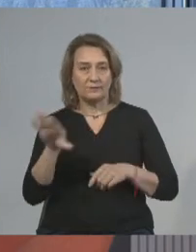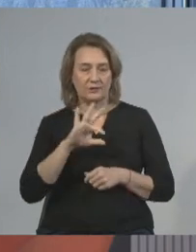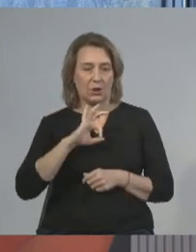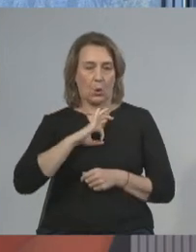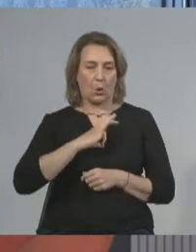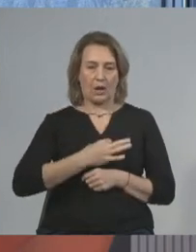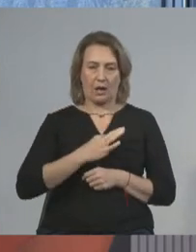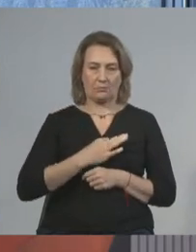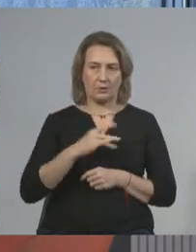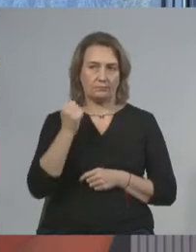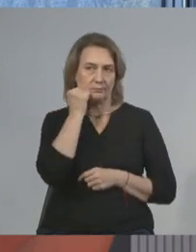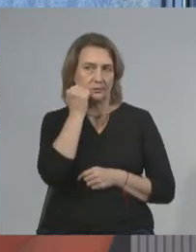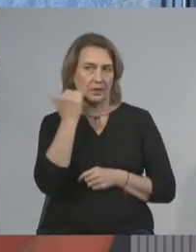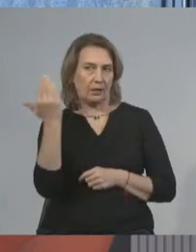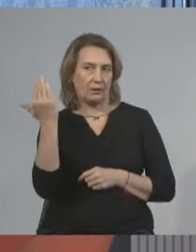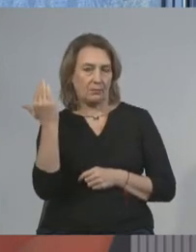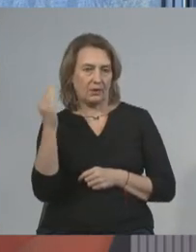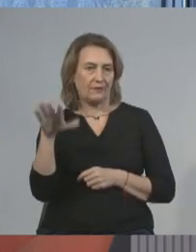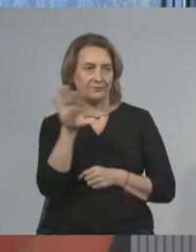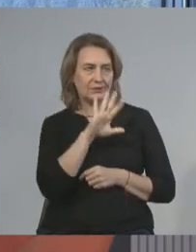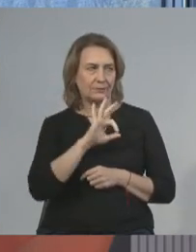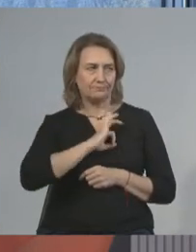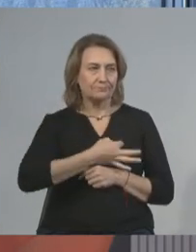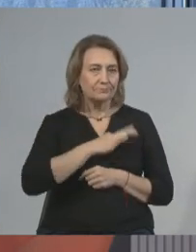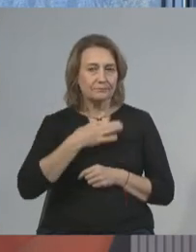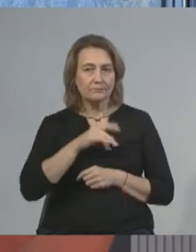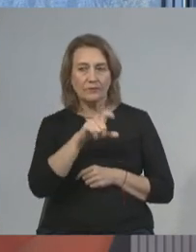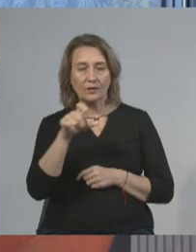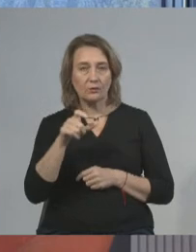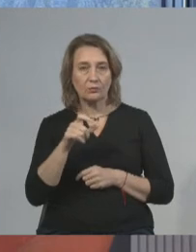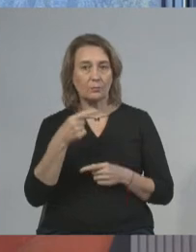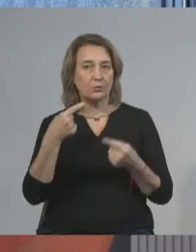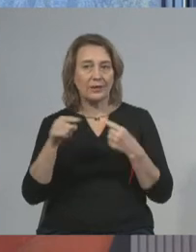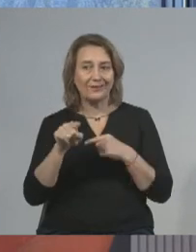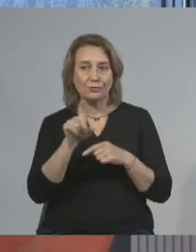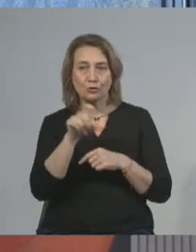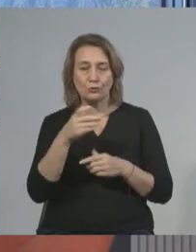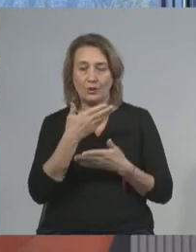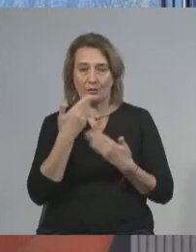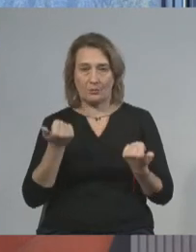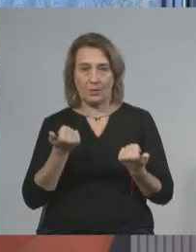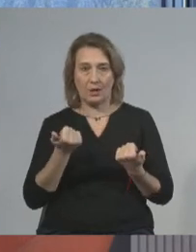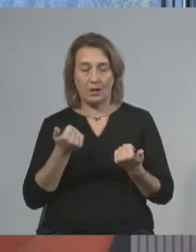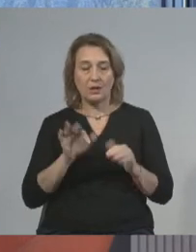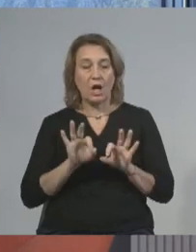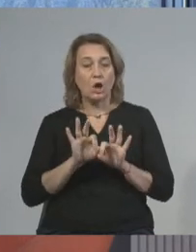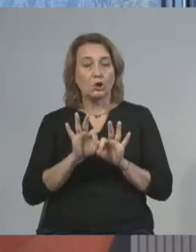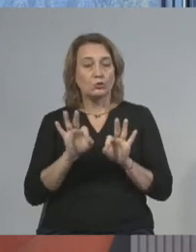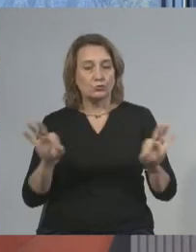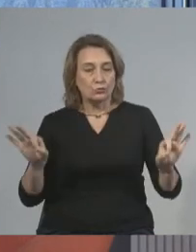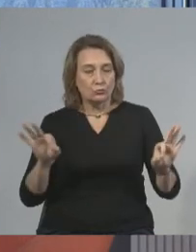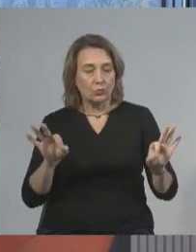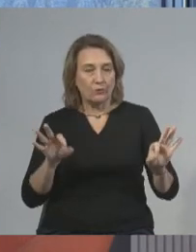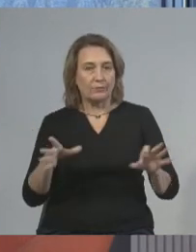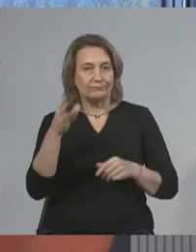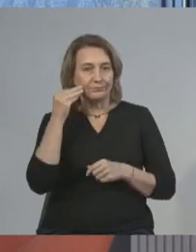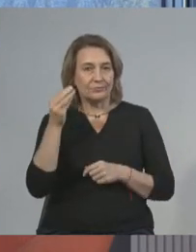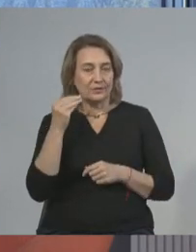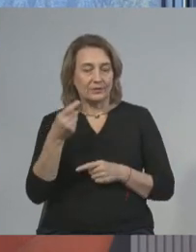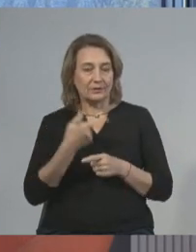total uh spread of agents of kremlin they say there are a lot of agents of kremlin uh